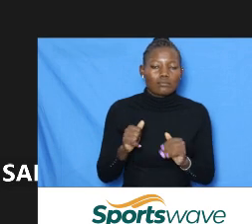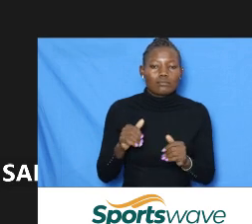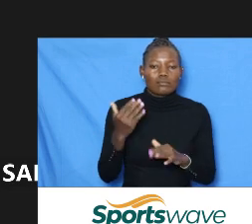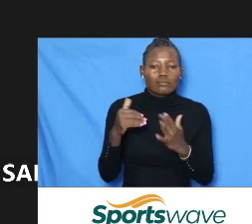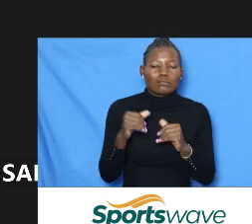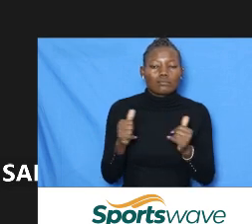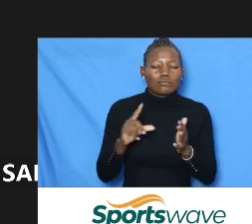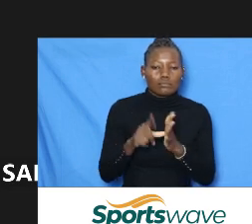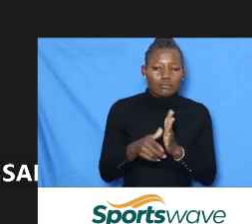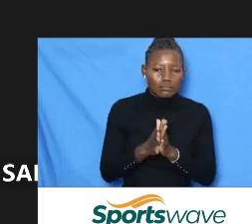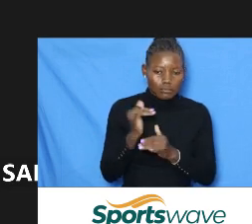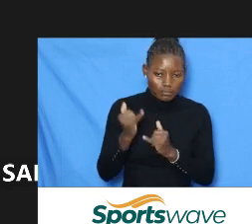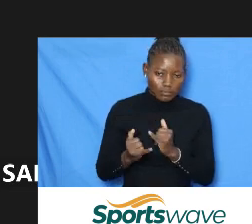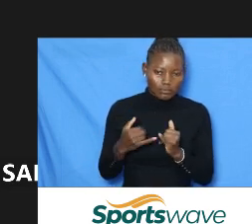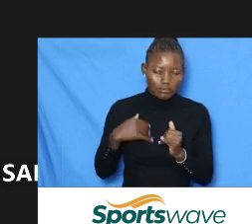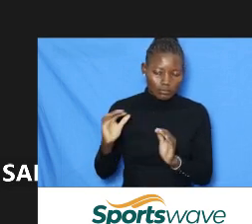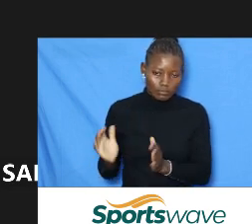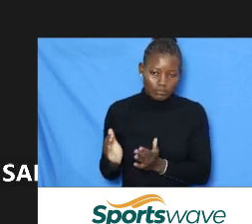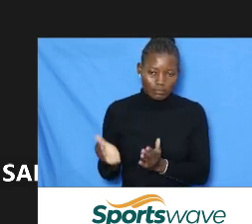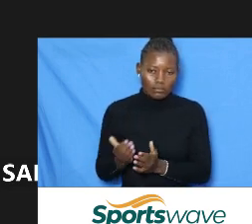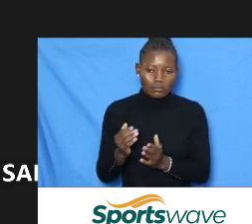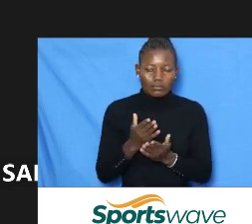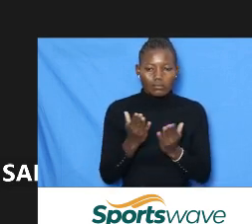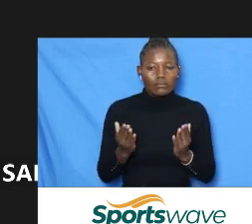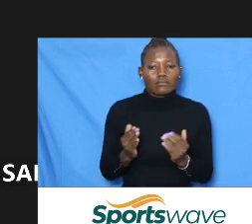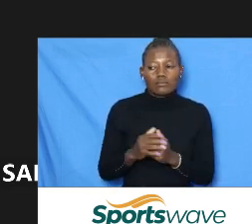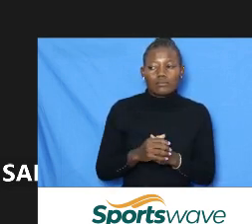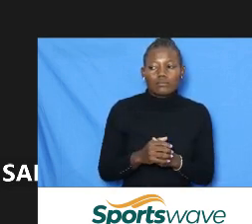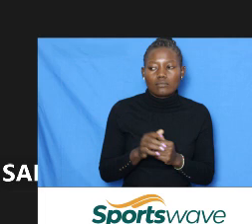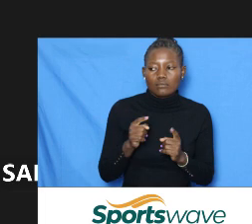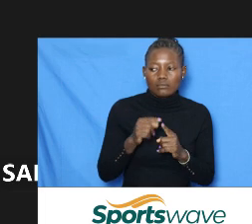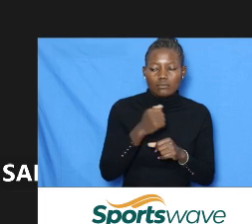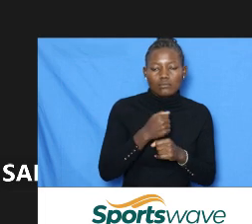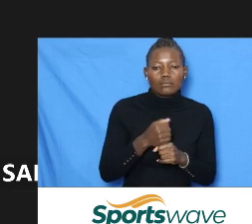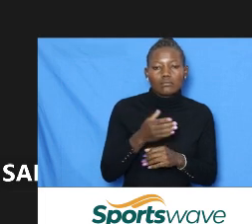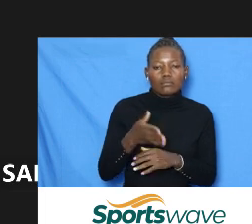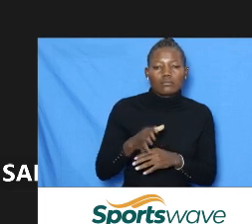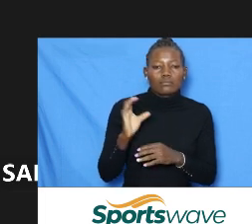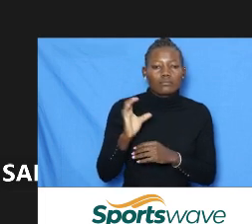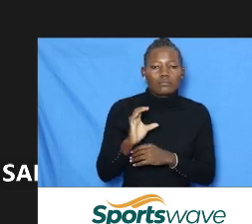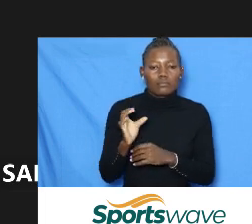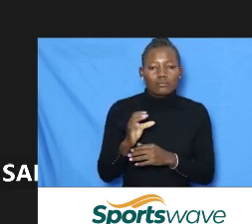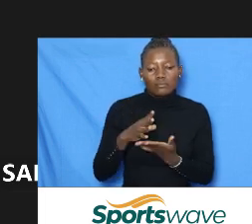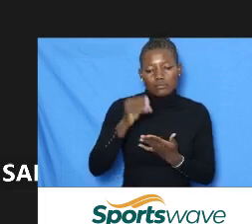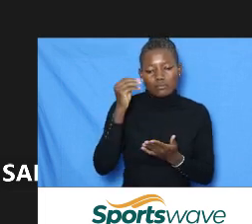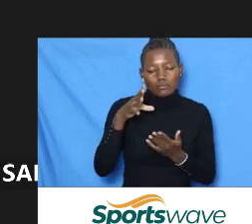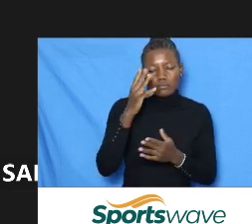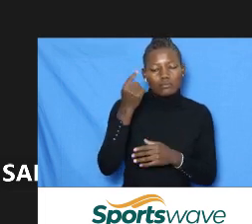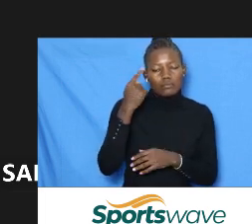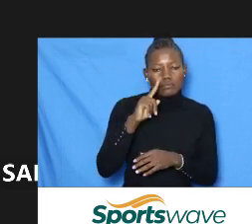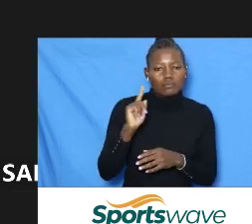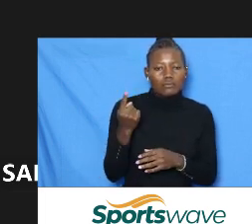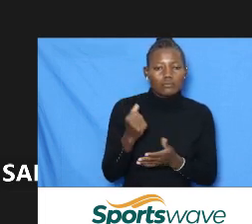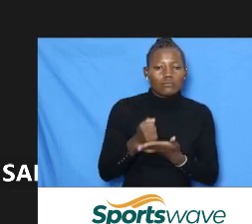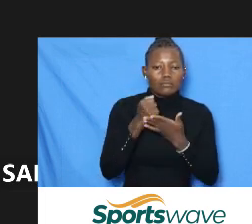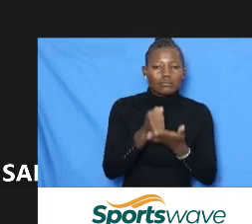well. And finally, I would encourage you to do these courses on first aid,